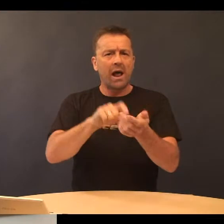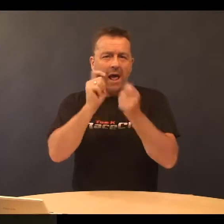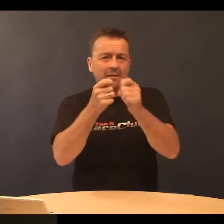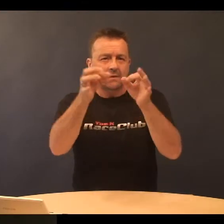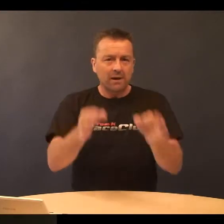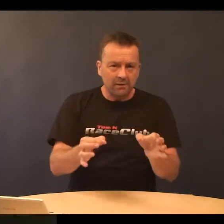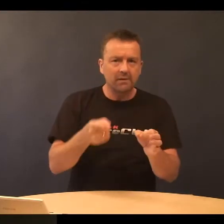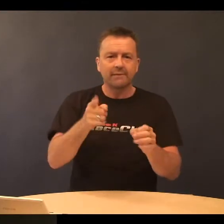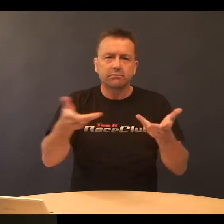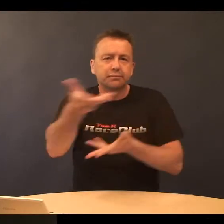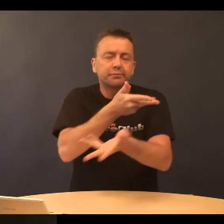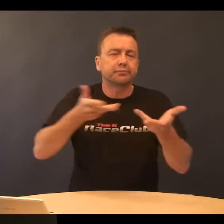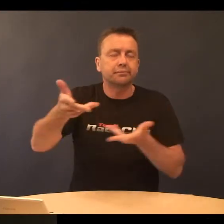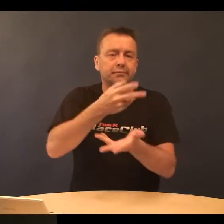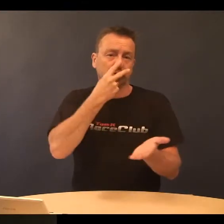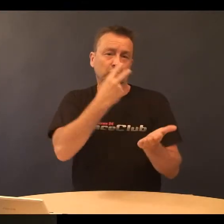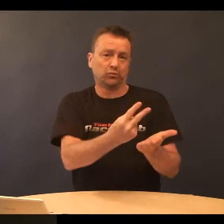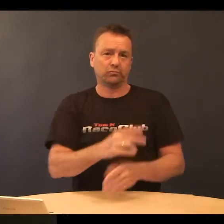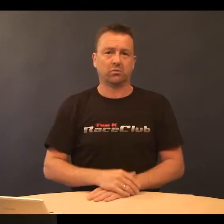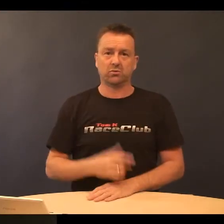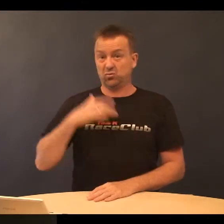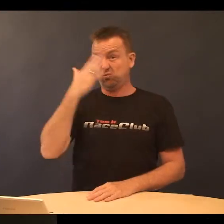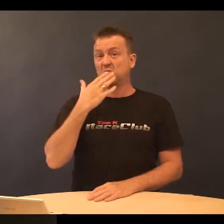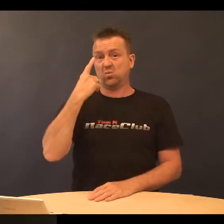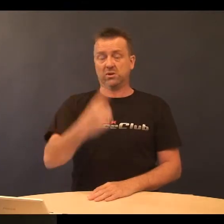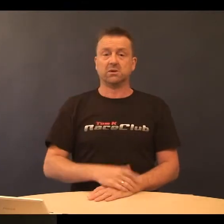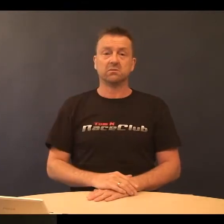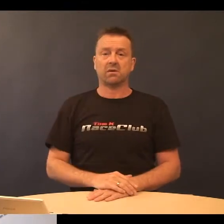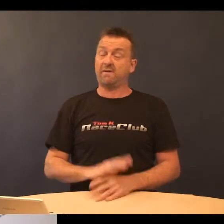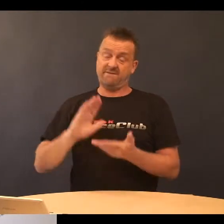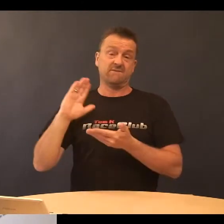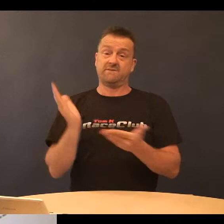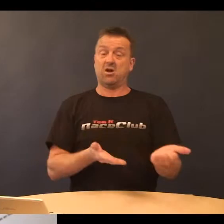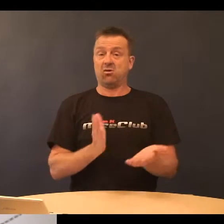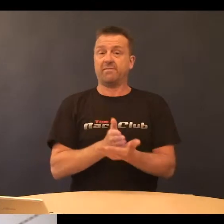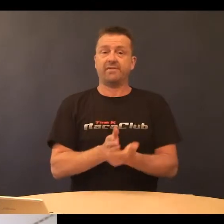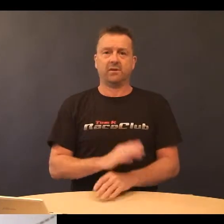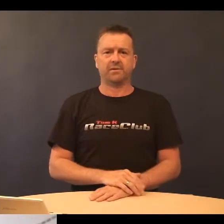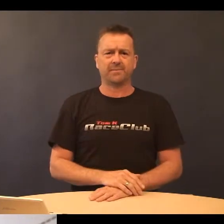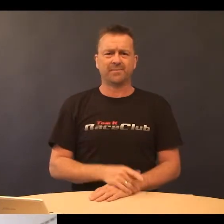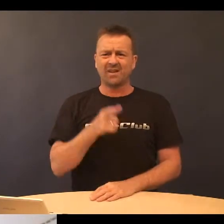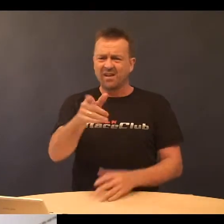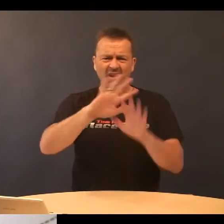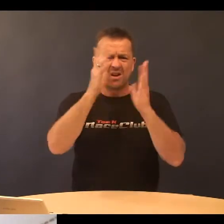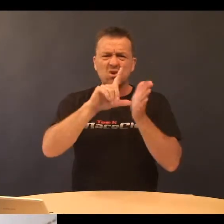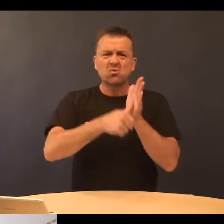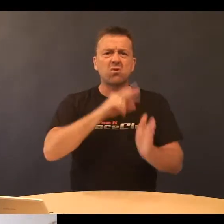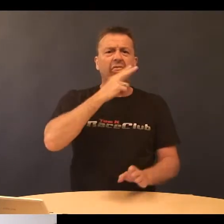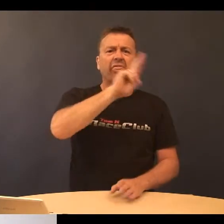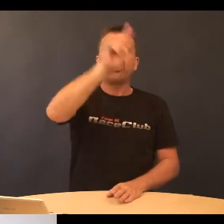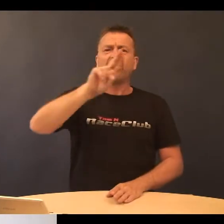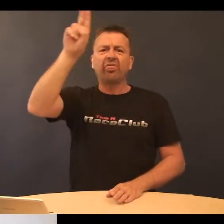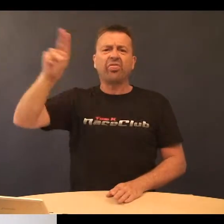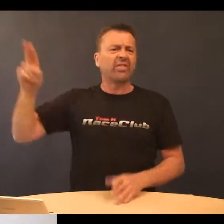things by exchanging their viewpoints. I think it's a good thing. It's welcomed in any case. What are all these